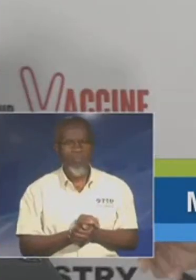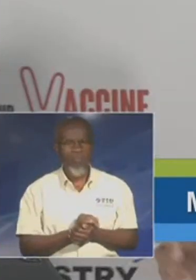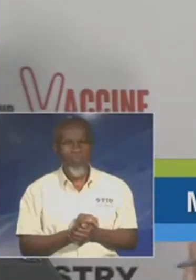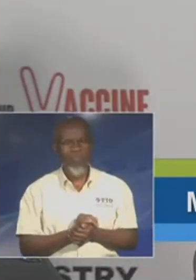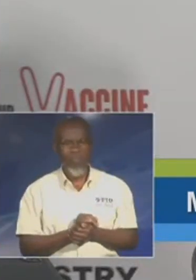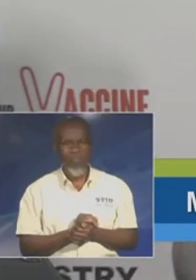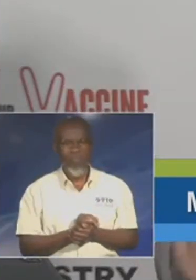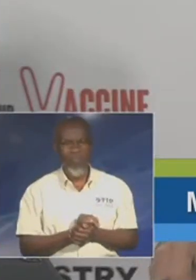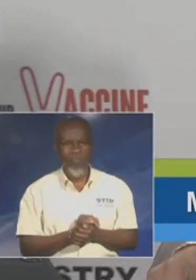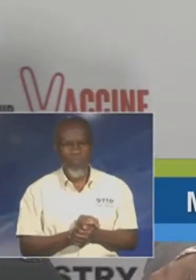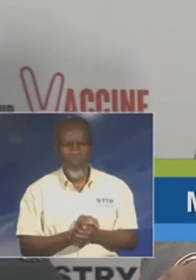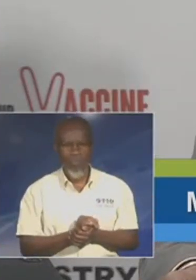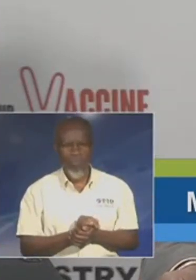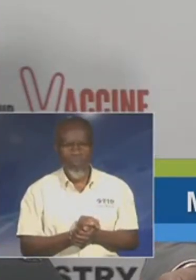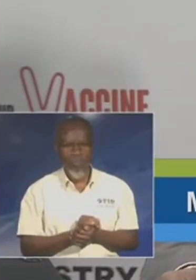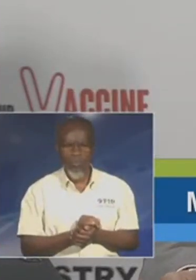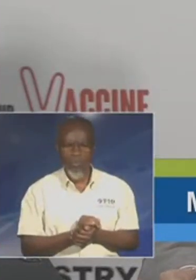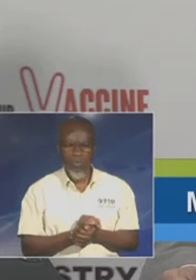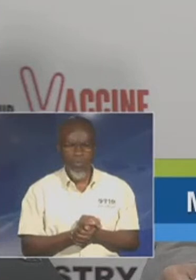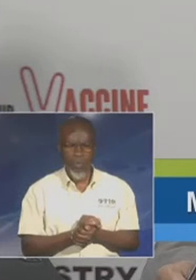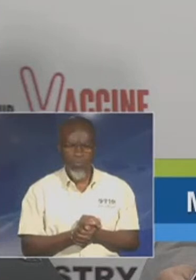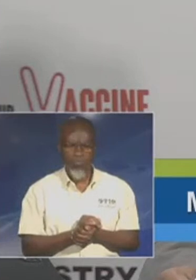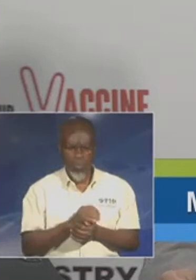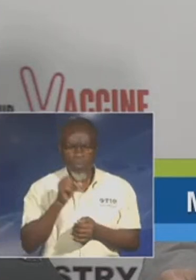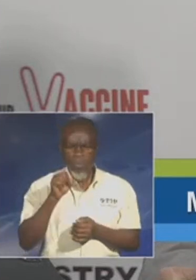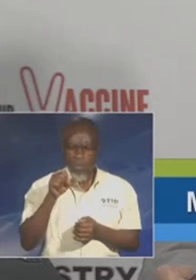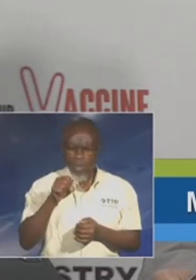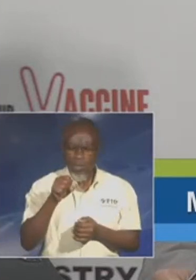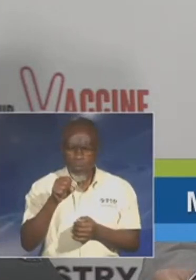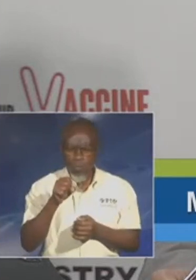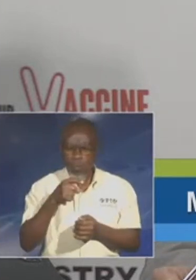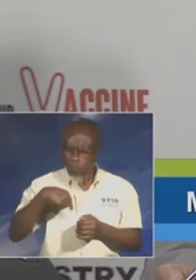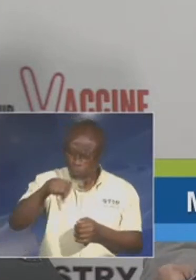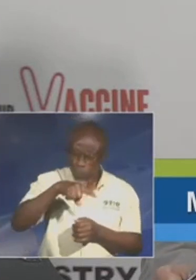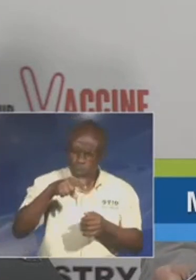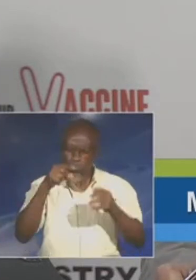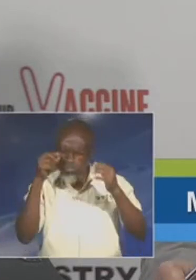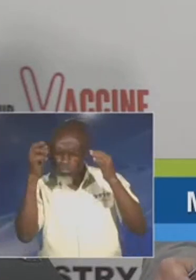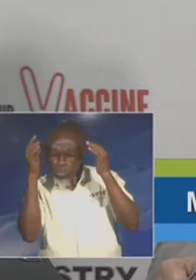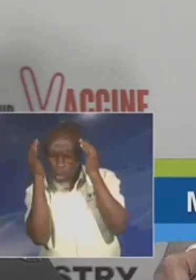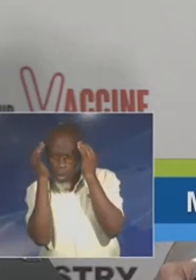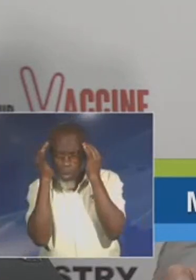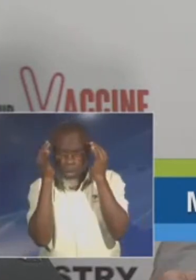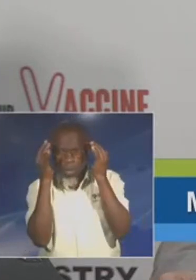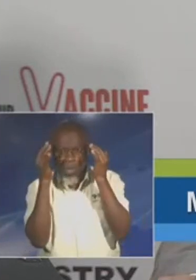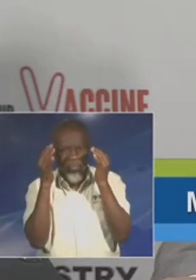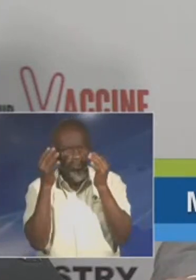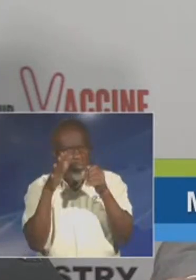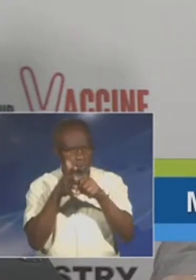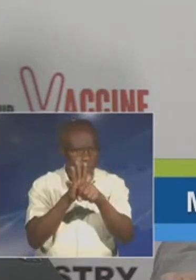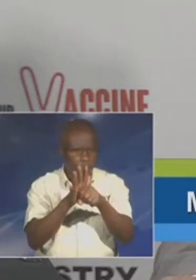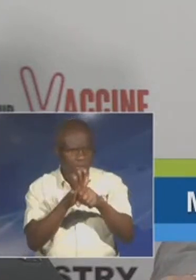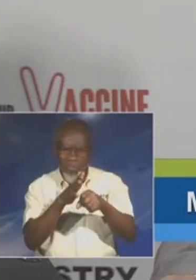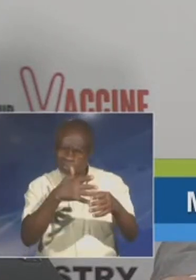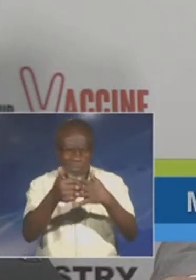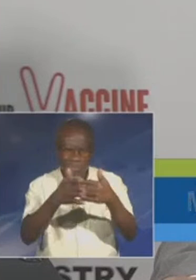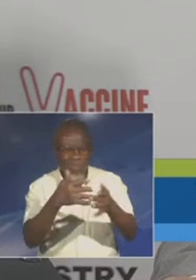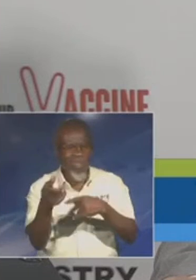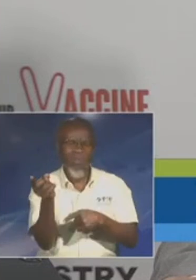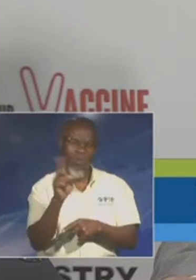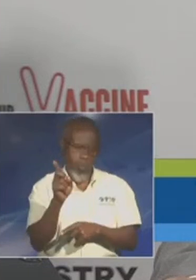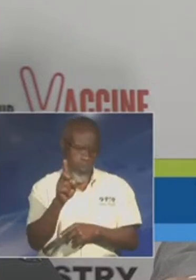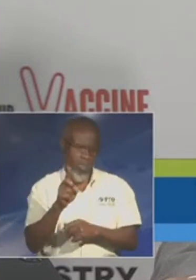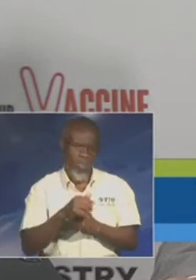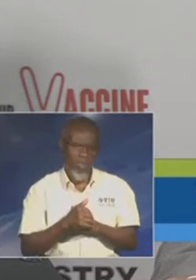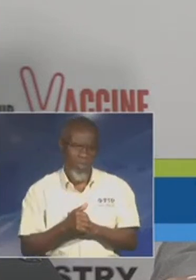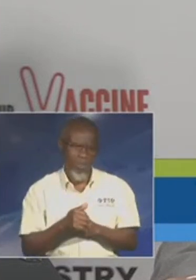by one. We are concerned about COVID in any environment, including schools. We are